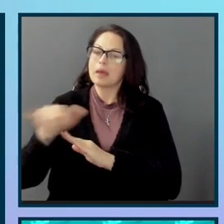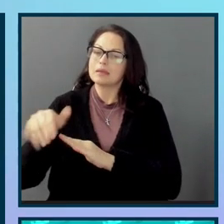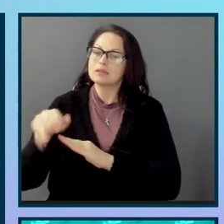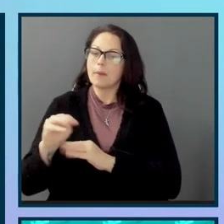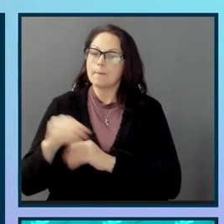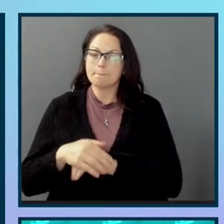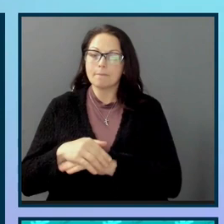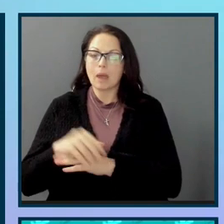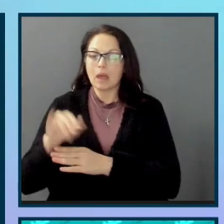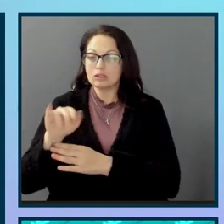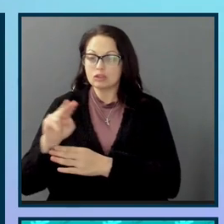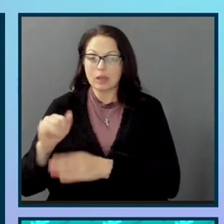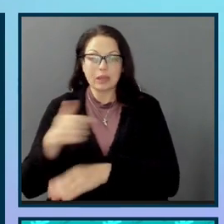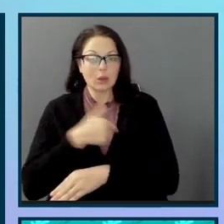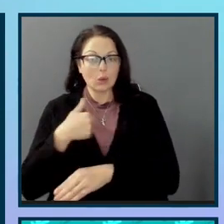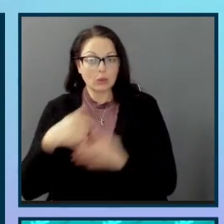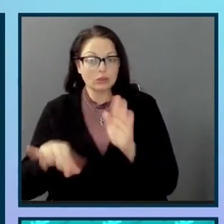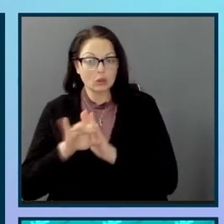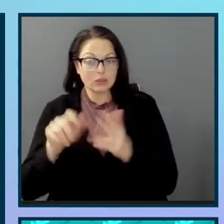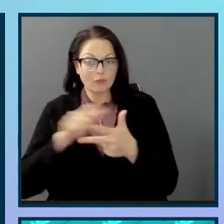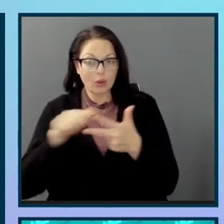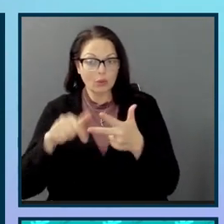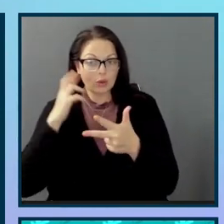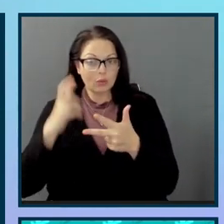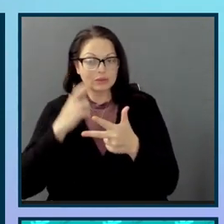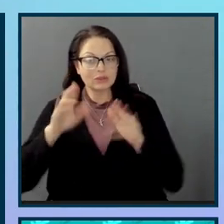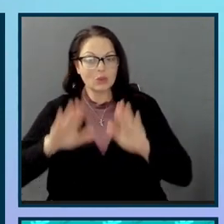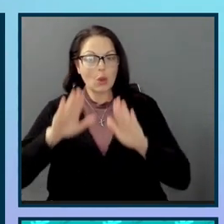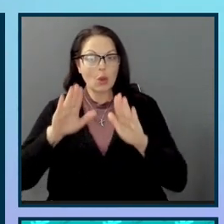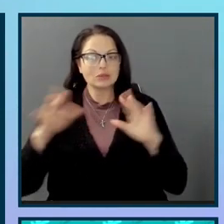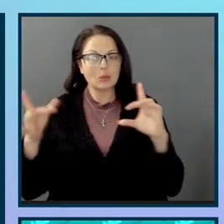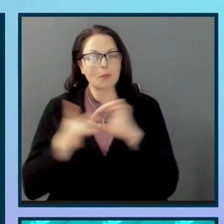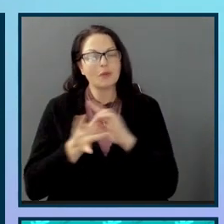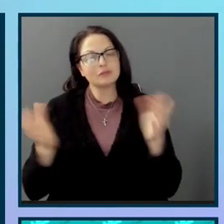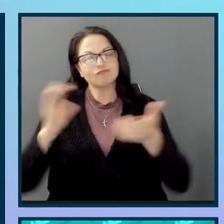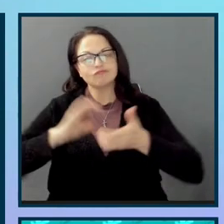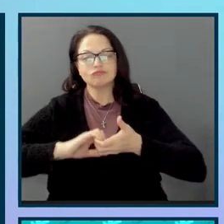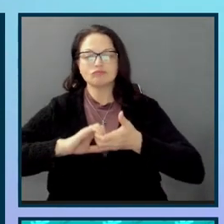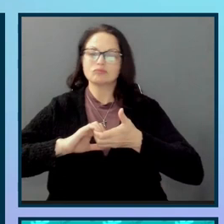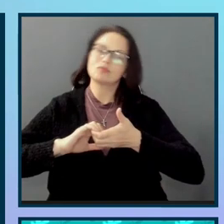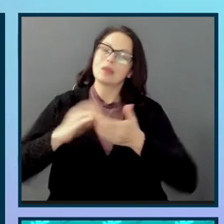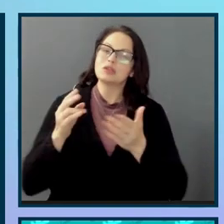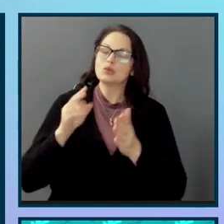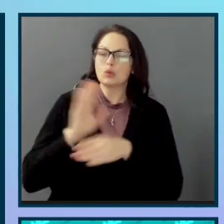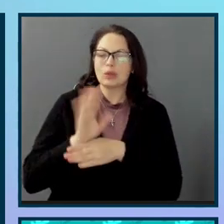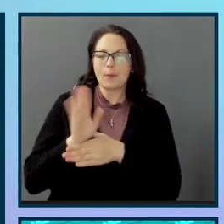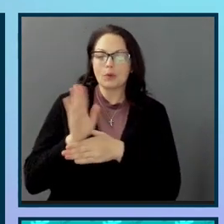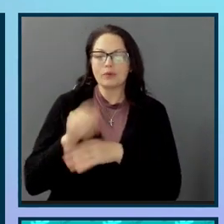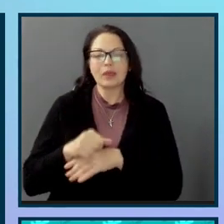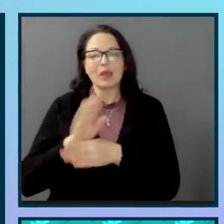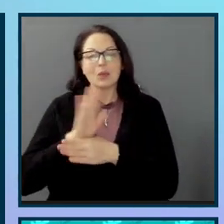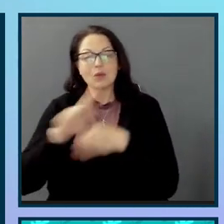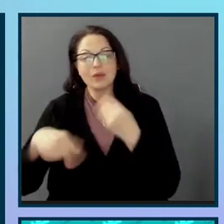three reasons. Number one, it's awesome. It's the perfect companion to the cinematic masterpiece that is the Space Jam movie, a movie about